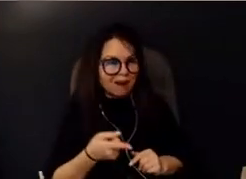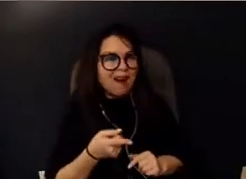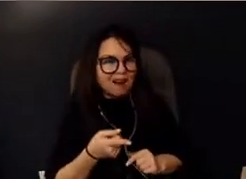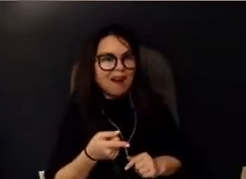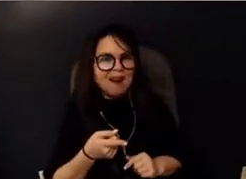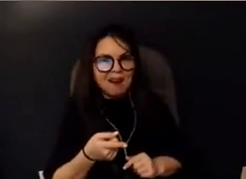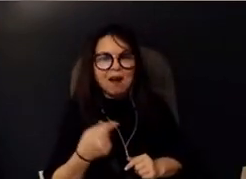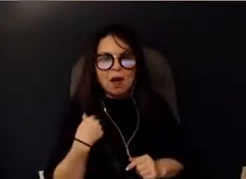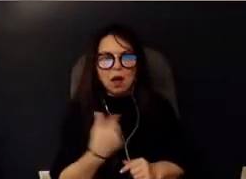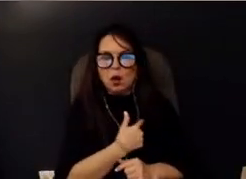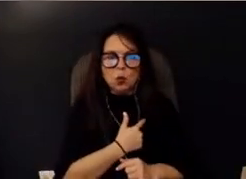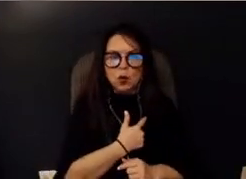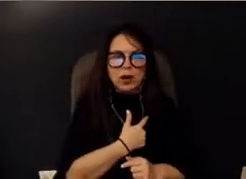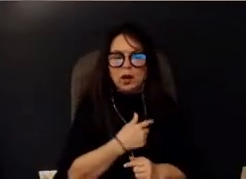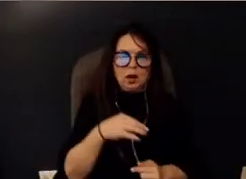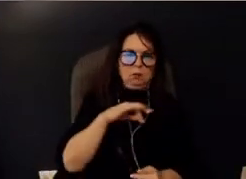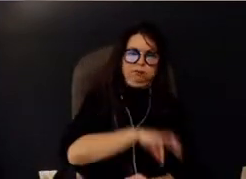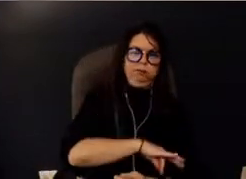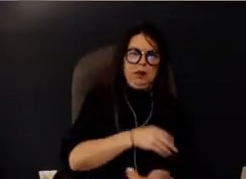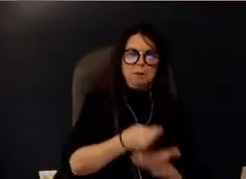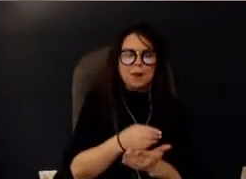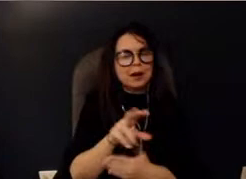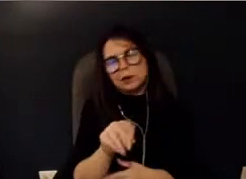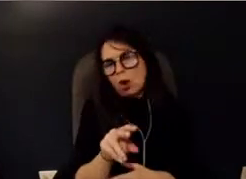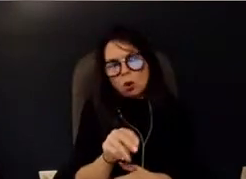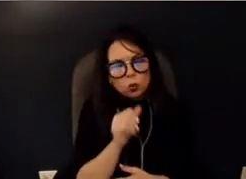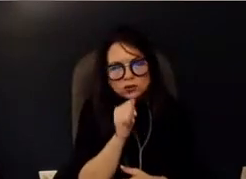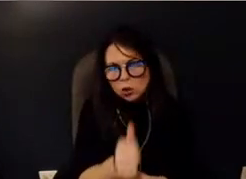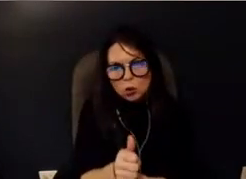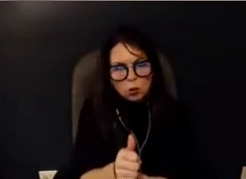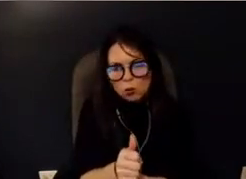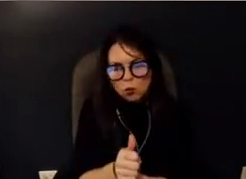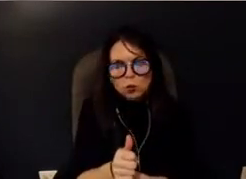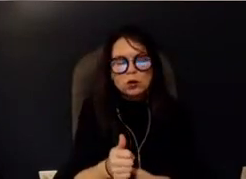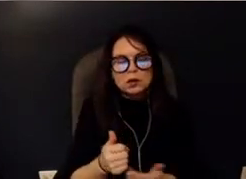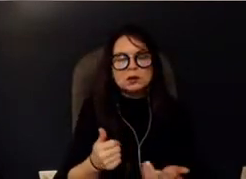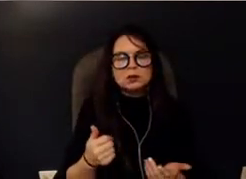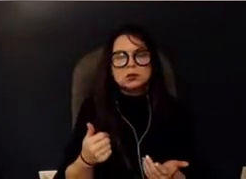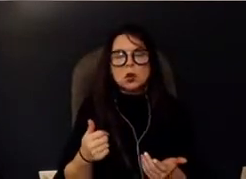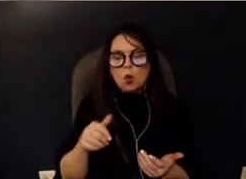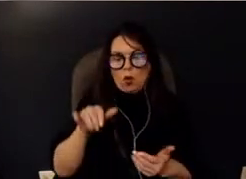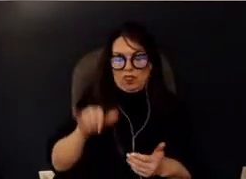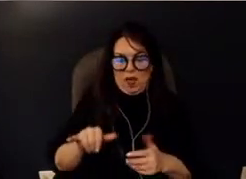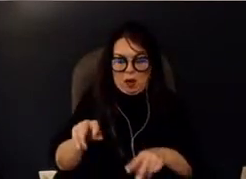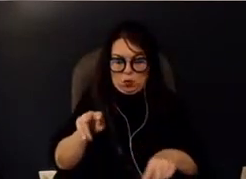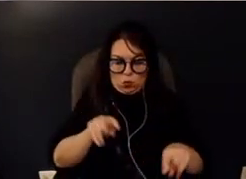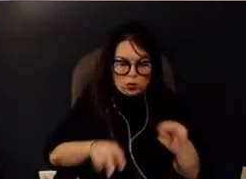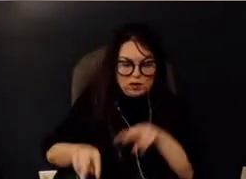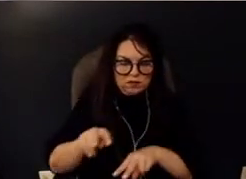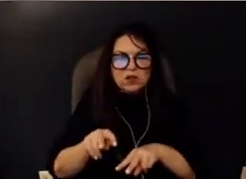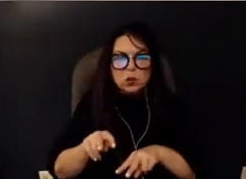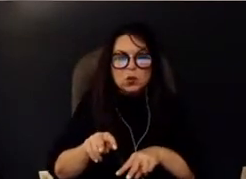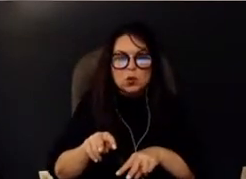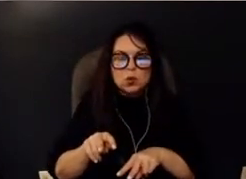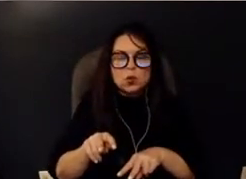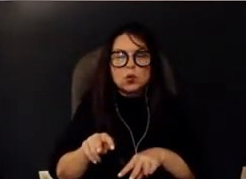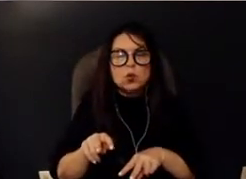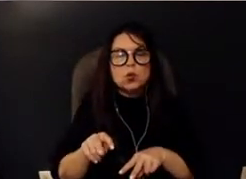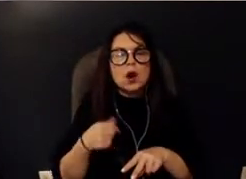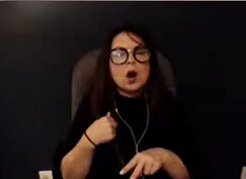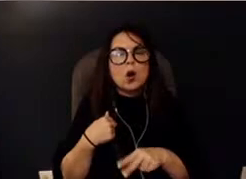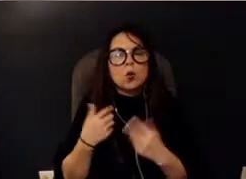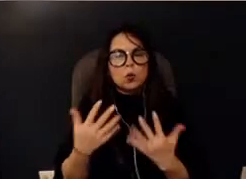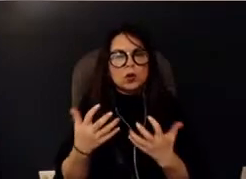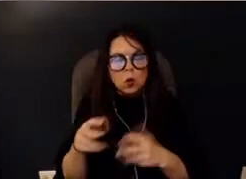simply not. And so we would need to undertake this review, not to try and reduce any amounts coming out of the Downtown Assets Fund, but